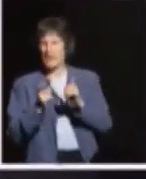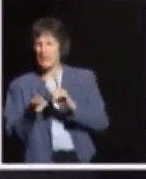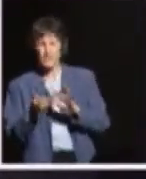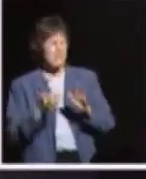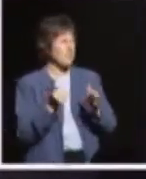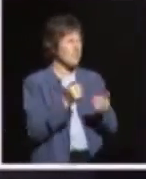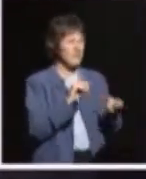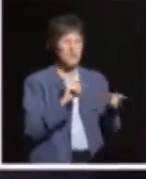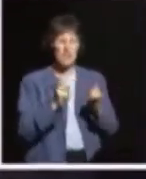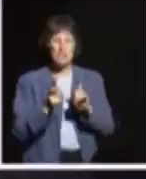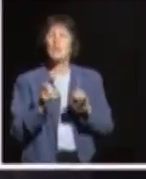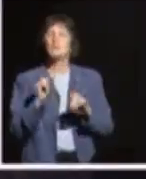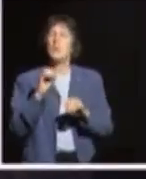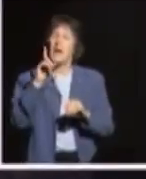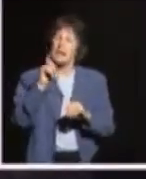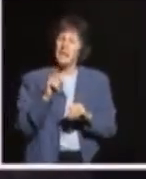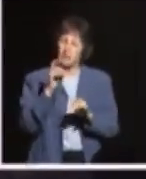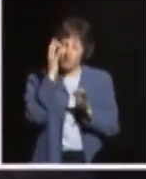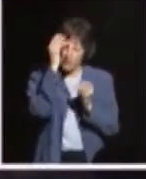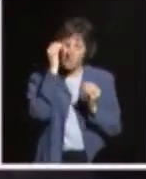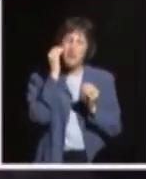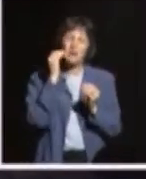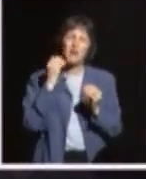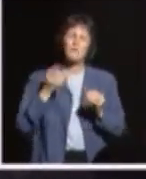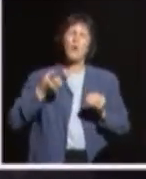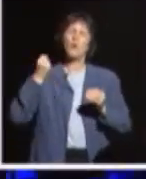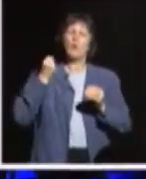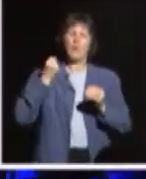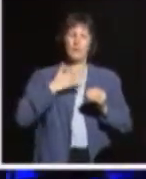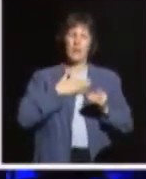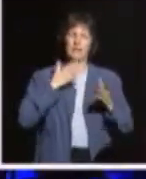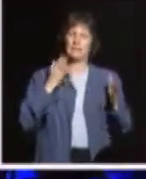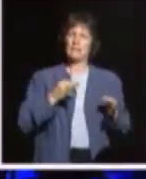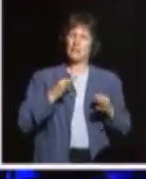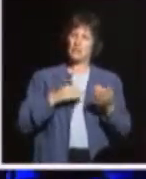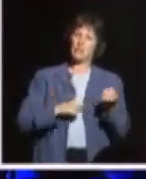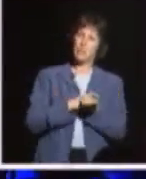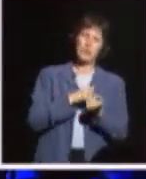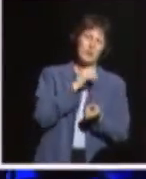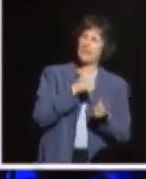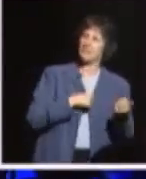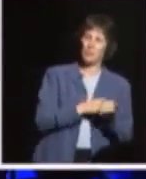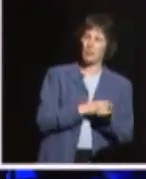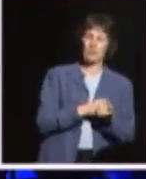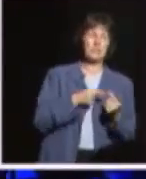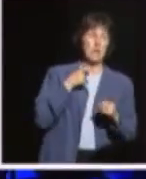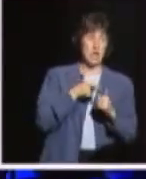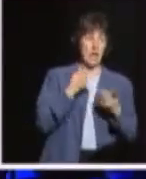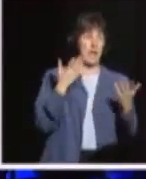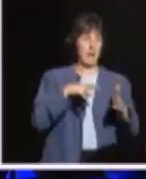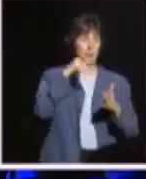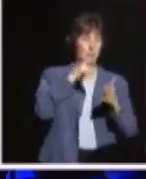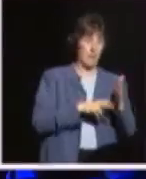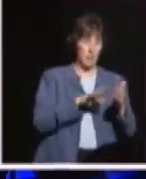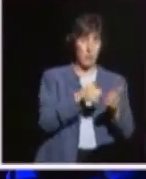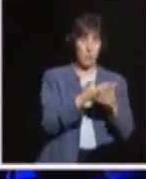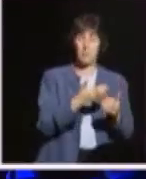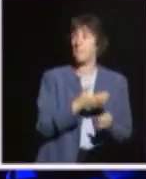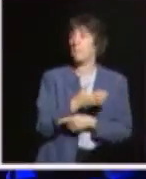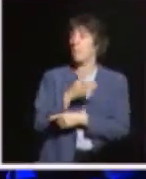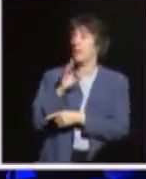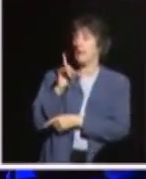So I would reserve judgment on that at this point. And Mr. Maffei. Well, actually, I am familiar with this